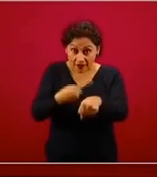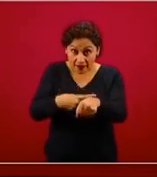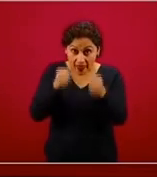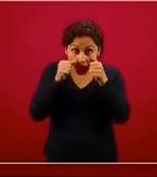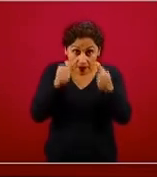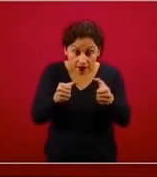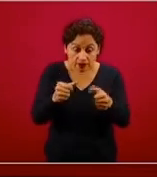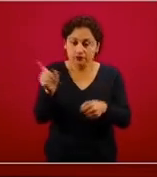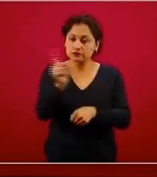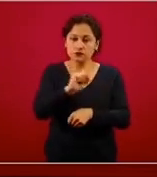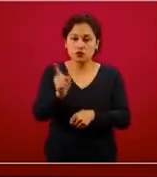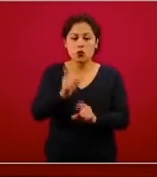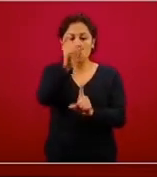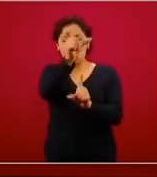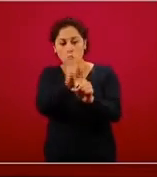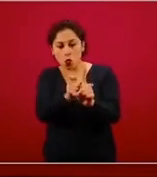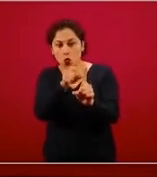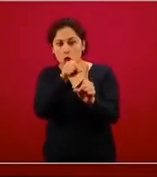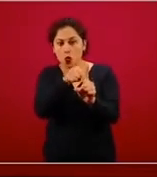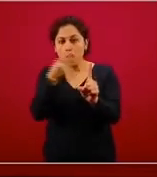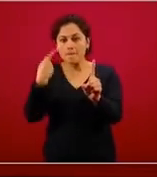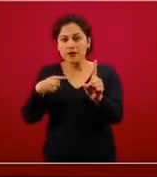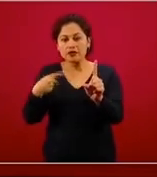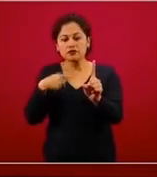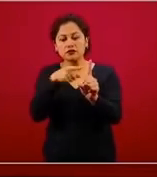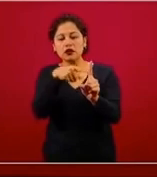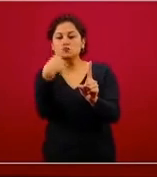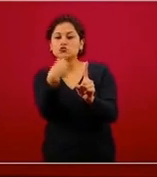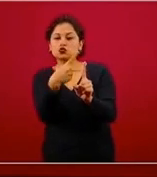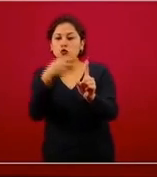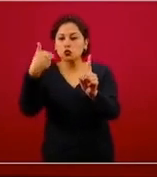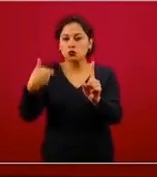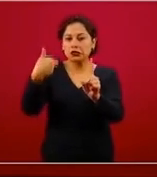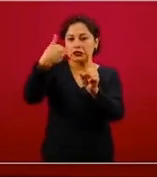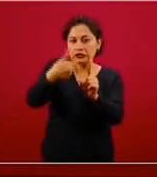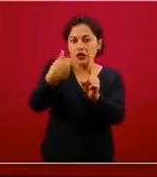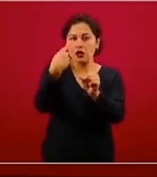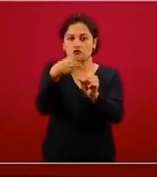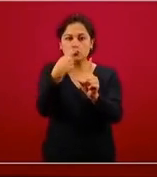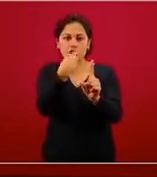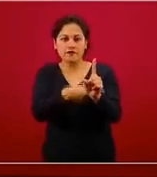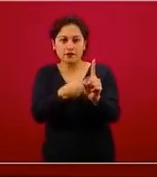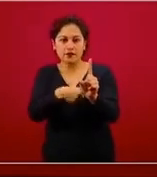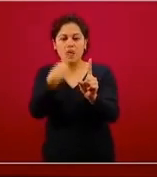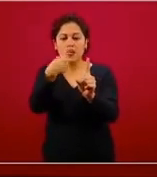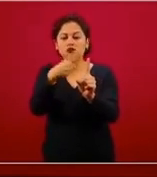paciente the por lo disease general doesn't coincide exist. en los tratamientos, Patients pero siempre hay, exists. And hay we're